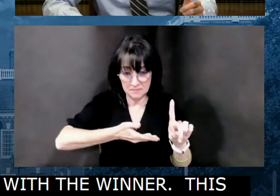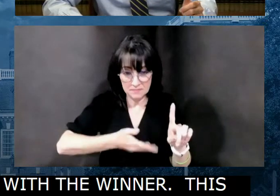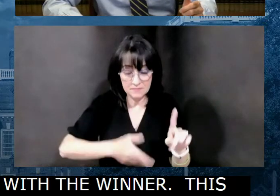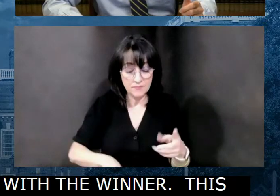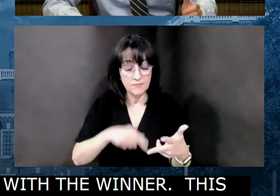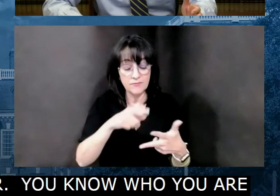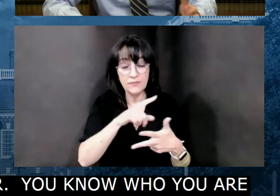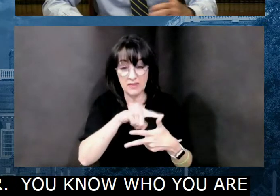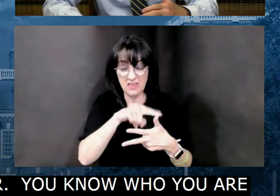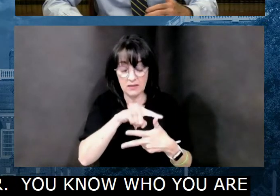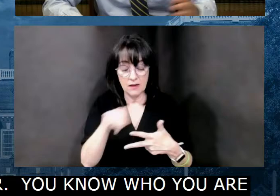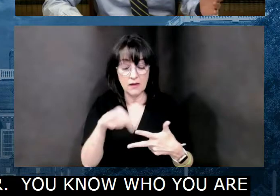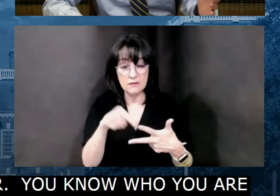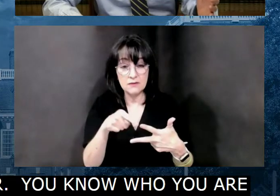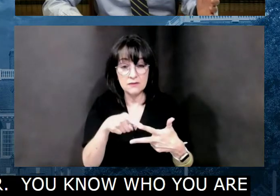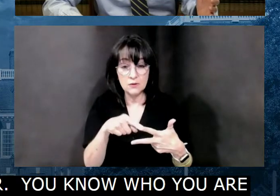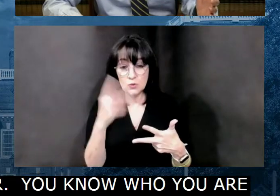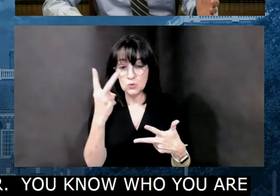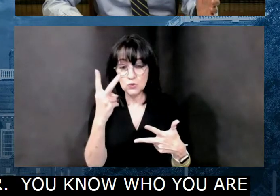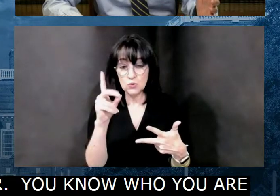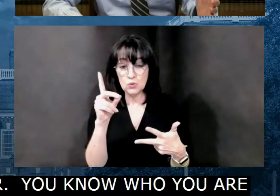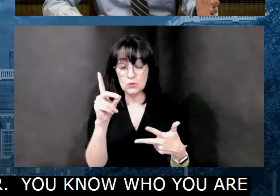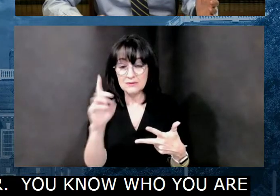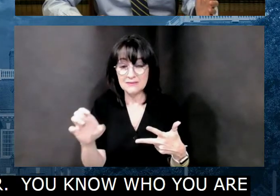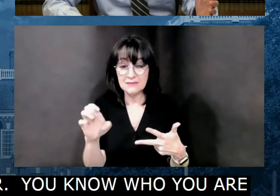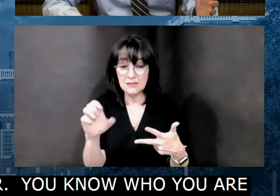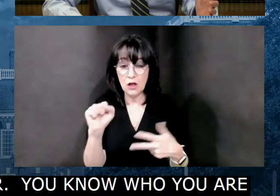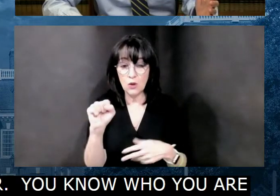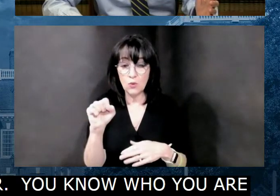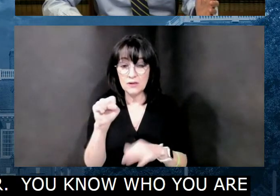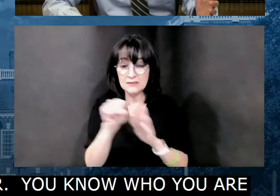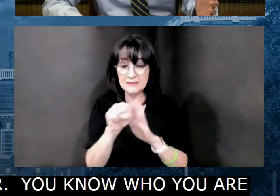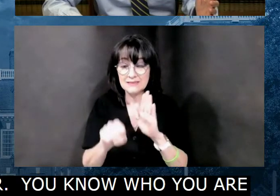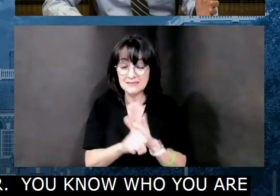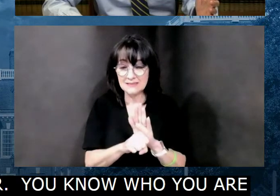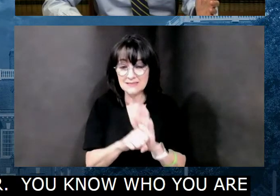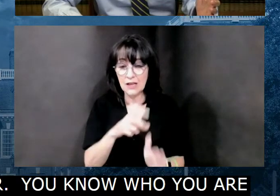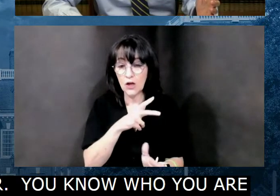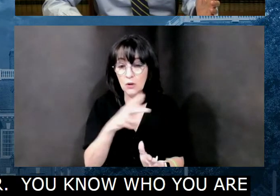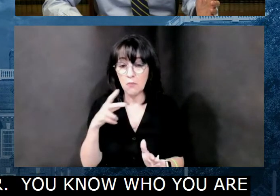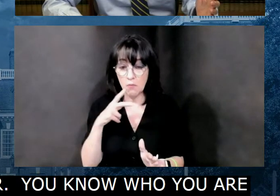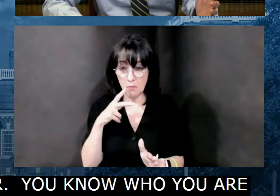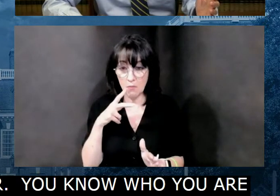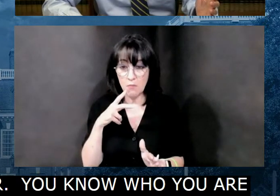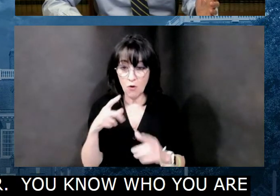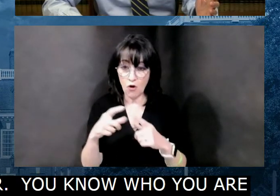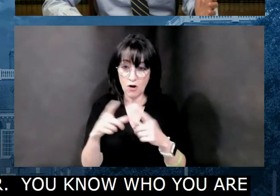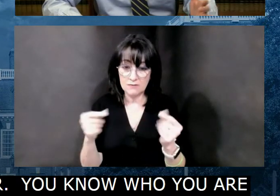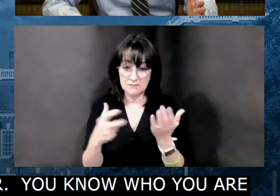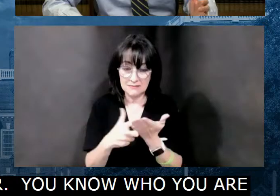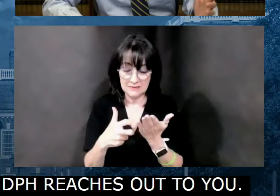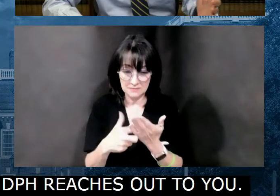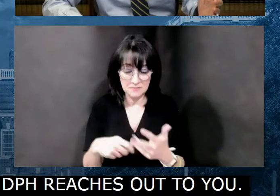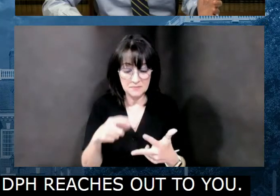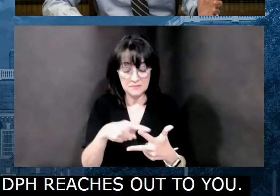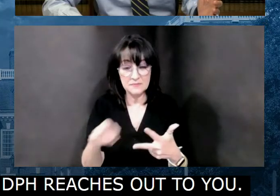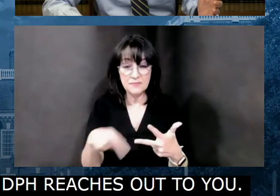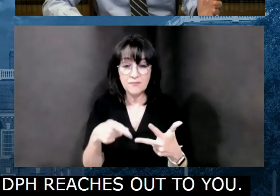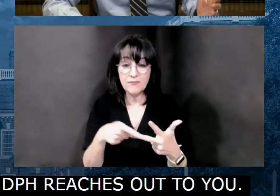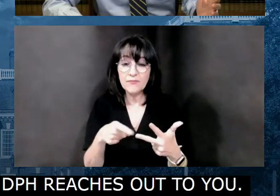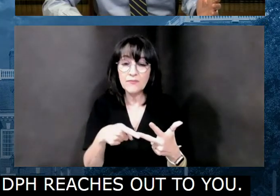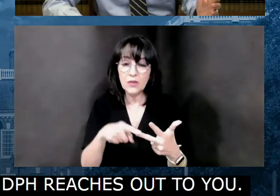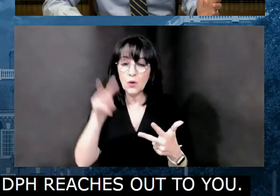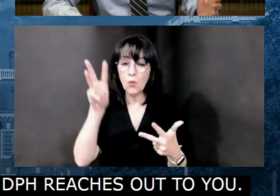State Parks passes, so seasonal park passes for 2 of the winners are in the raffle. And then a Wilmington